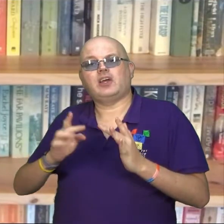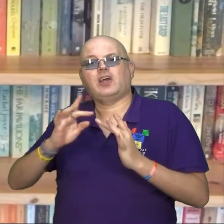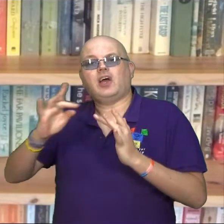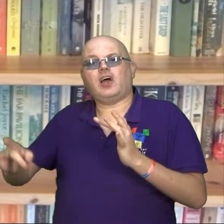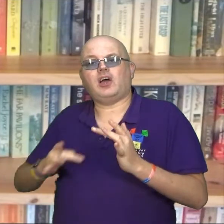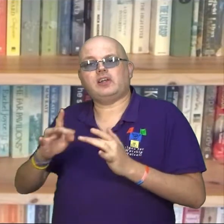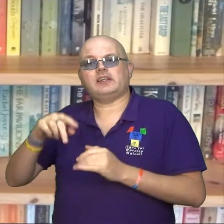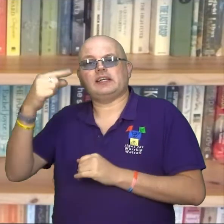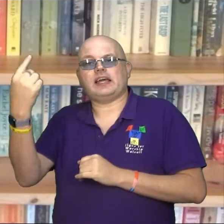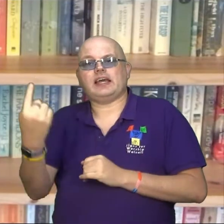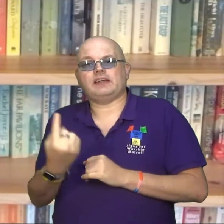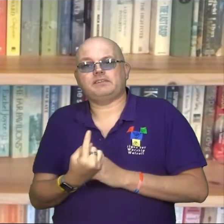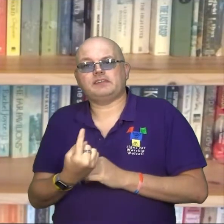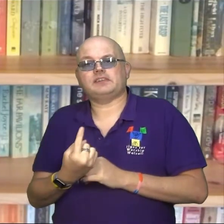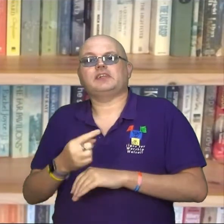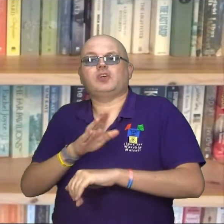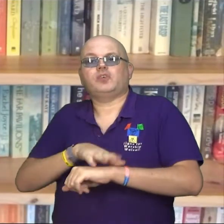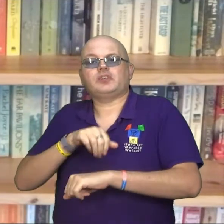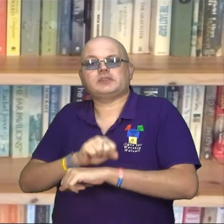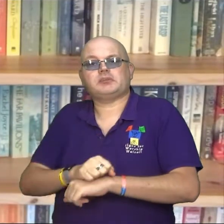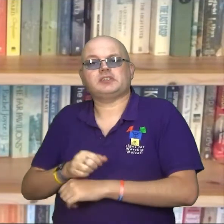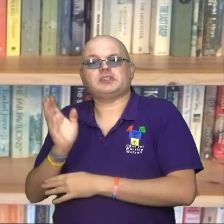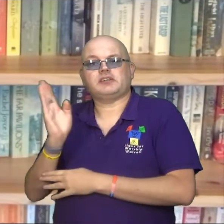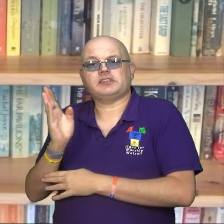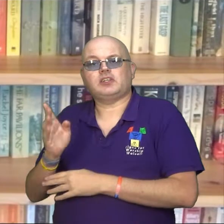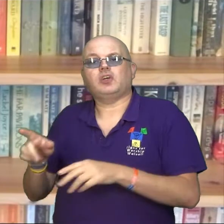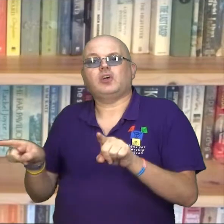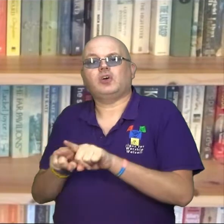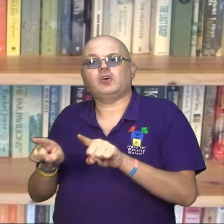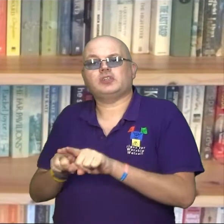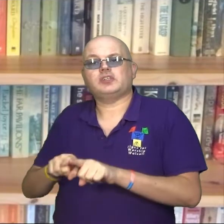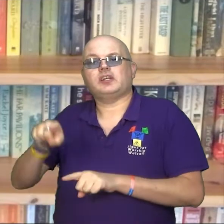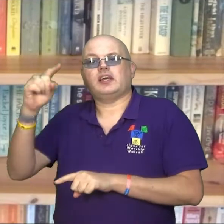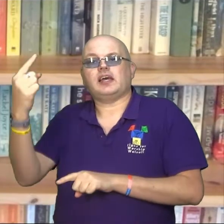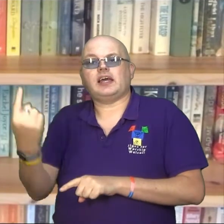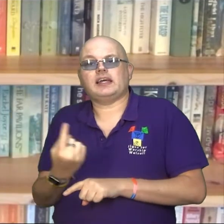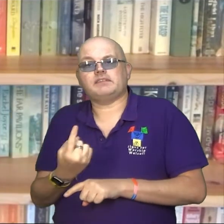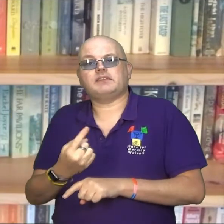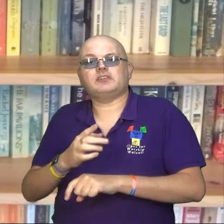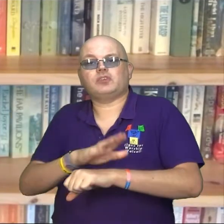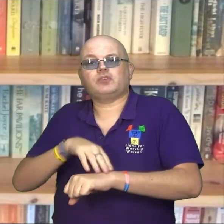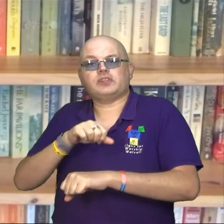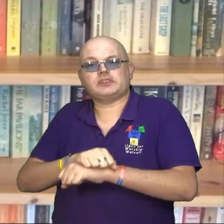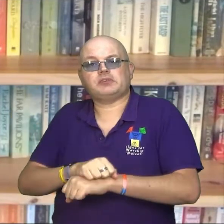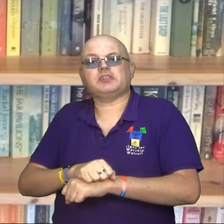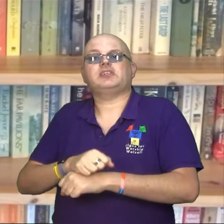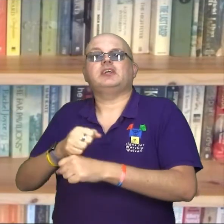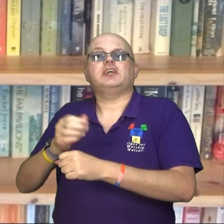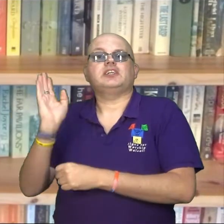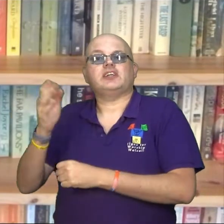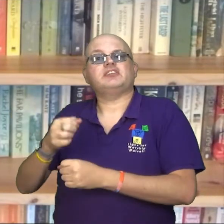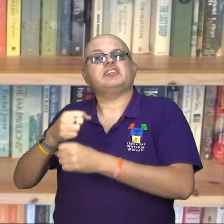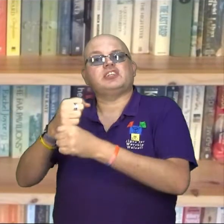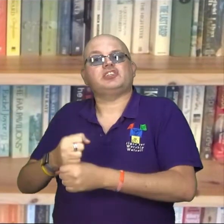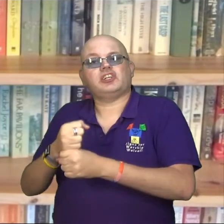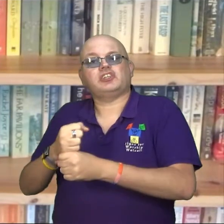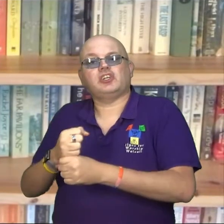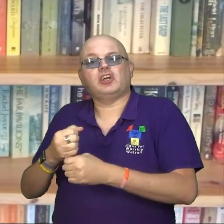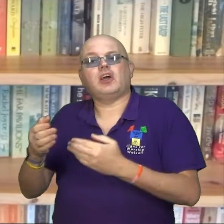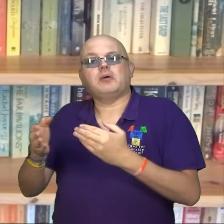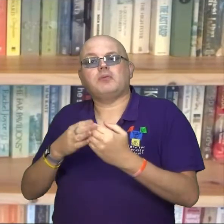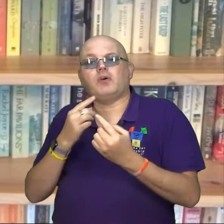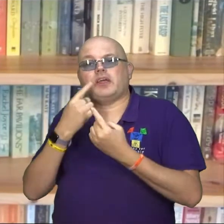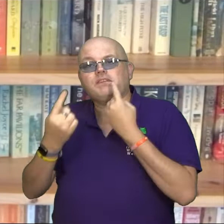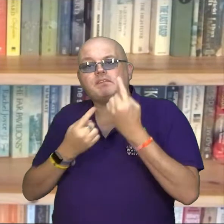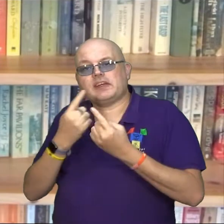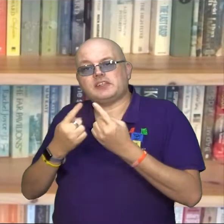for online Advent Christmas services and also services for Advent and Christmas in church. More details will be